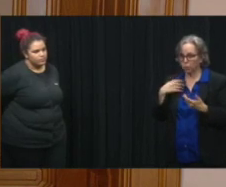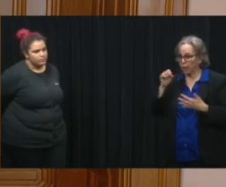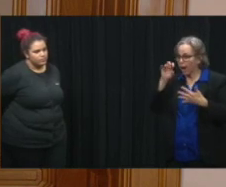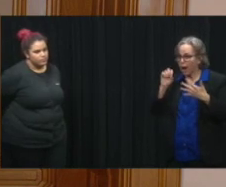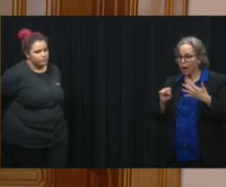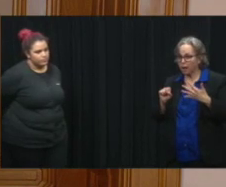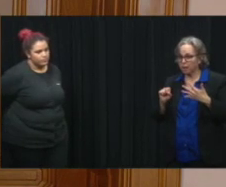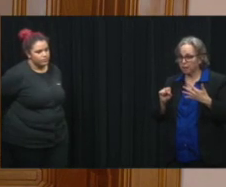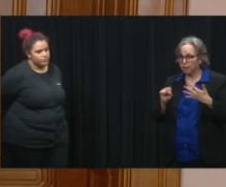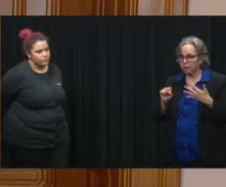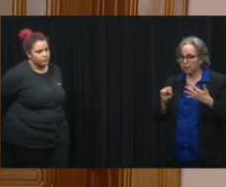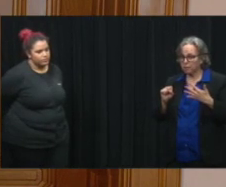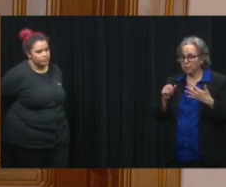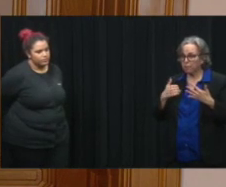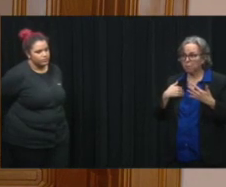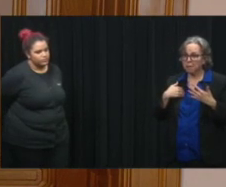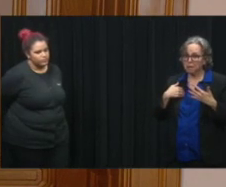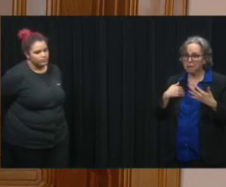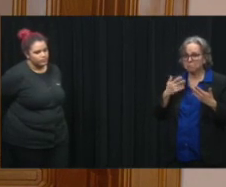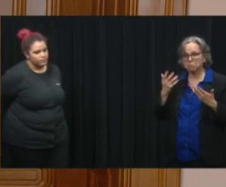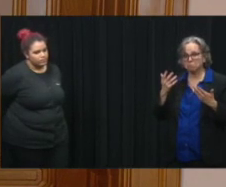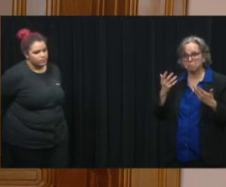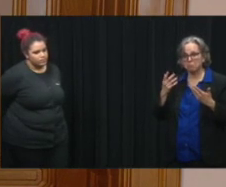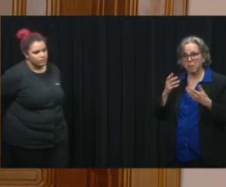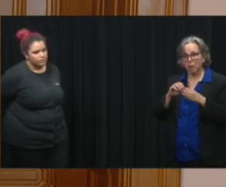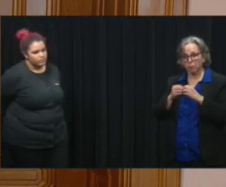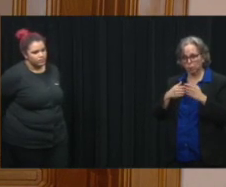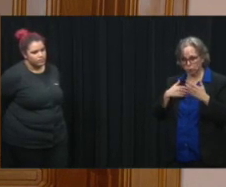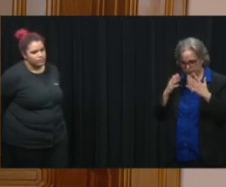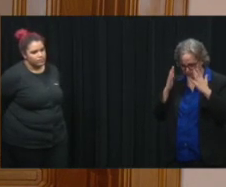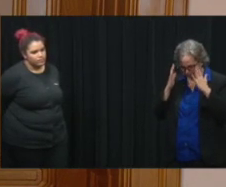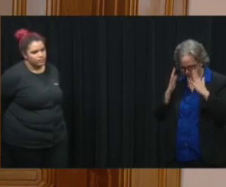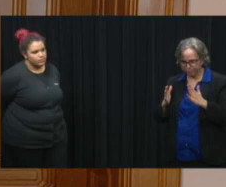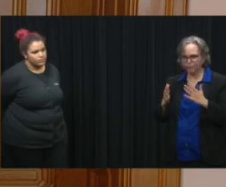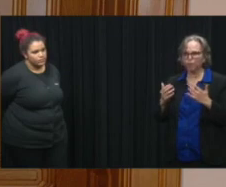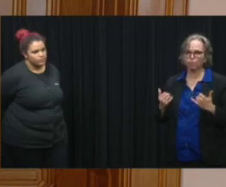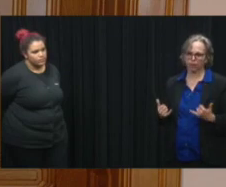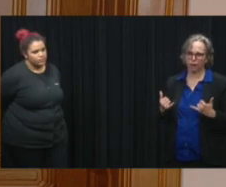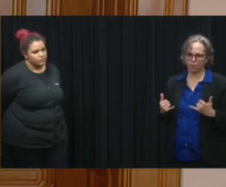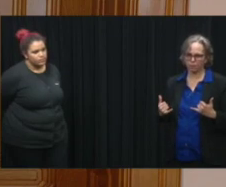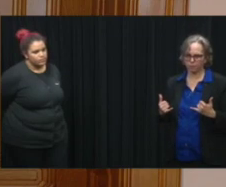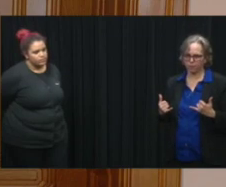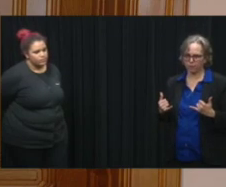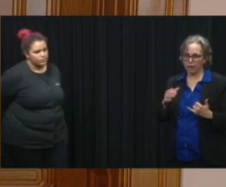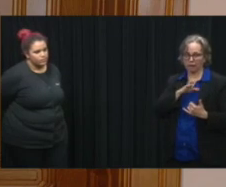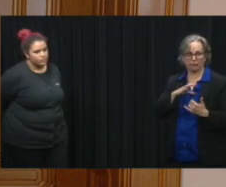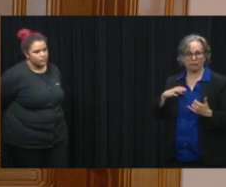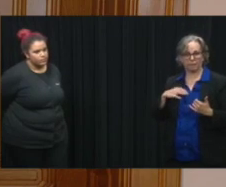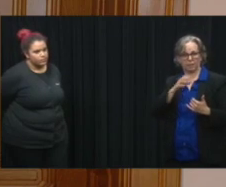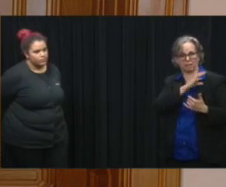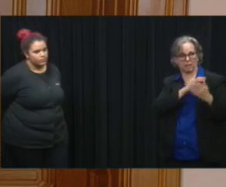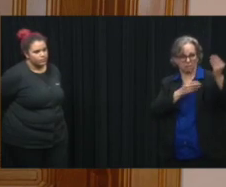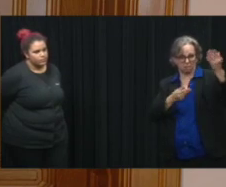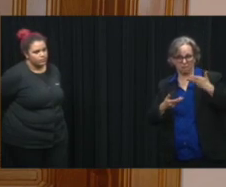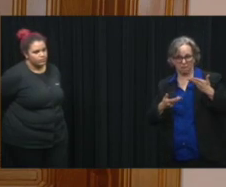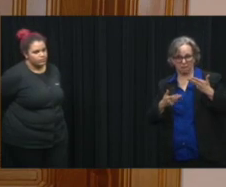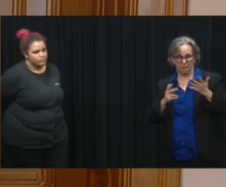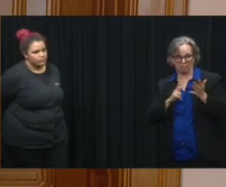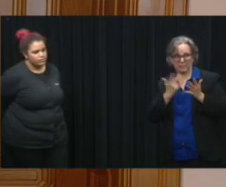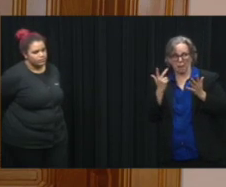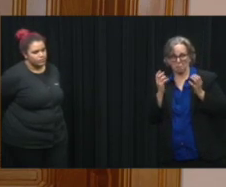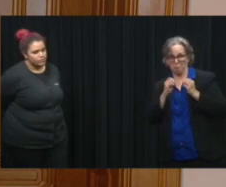me, the number that we need to focus on, is we need to build out 3 times. Now, it may be we only need to build out 2